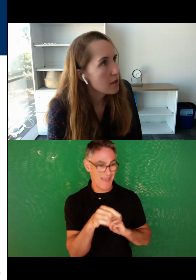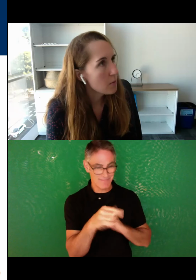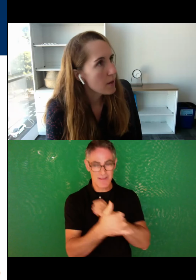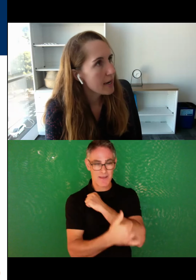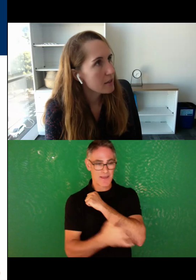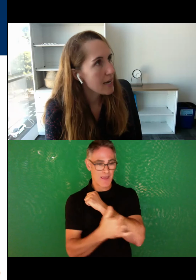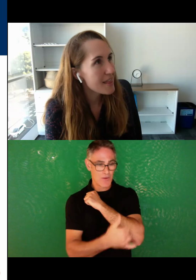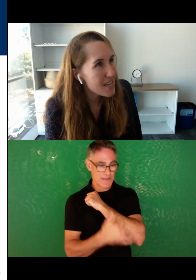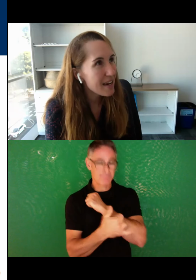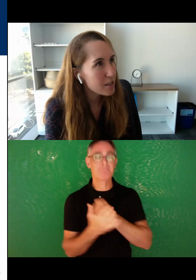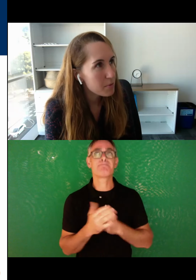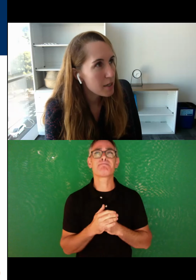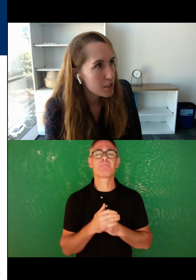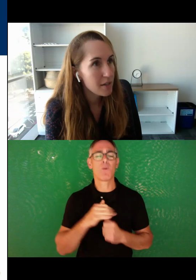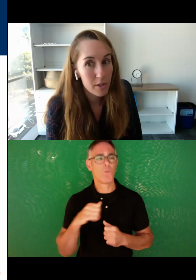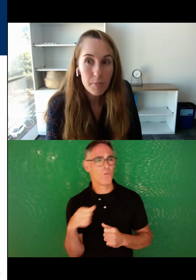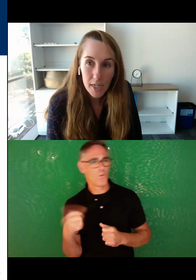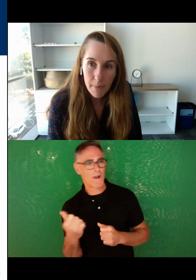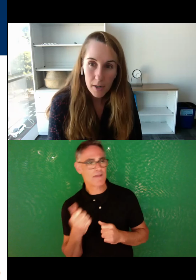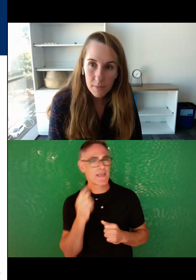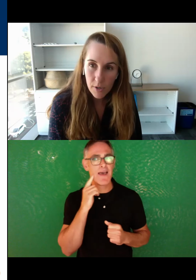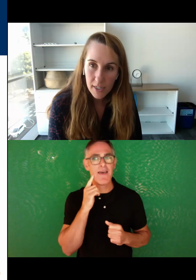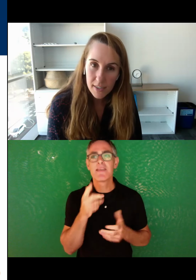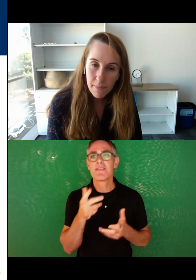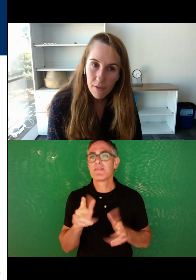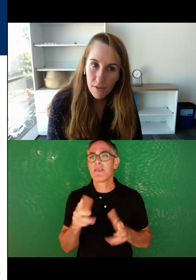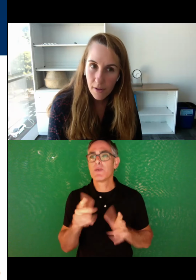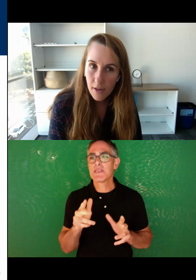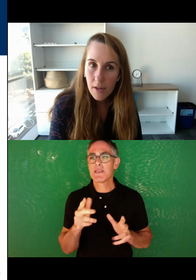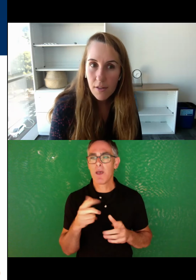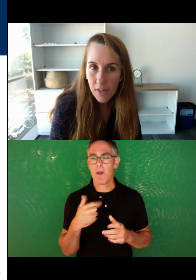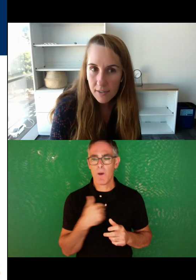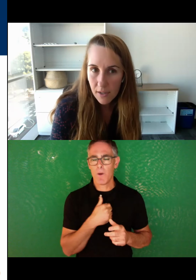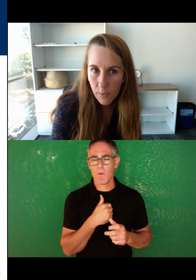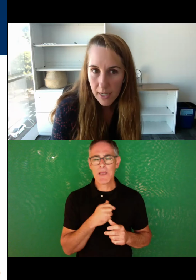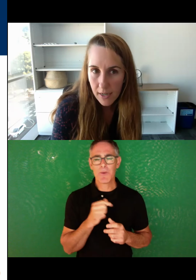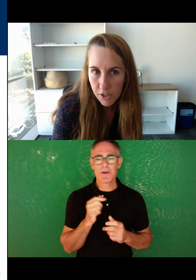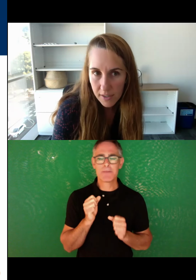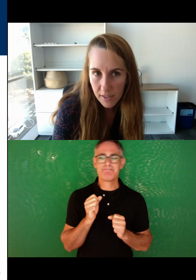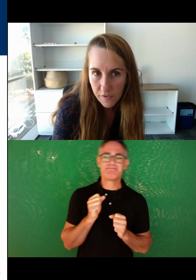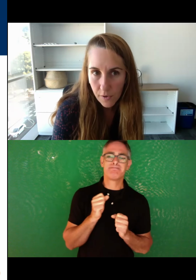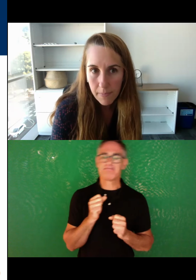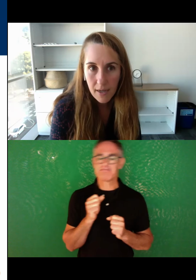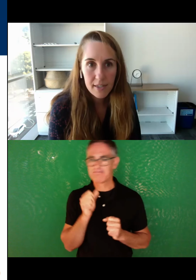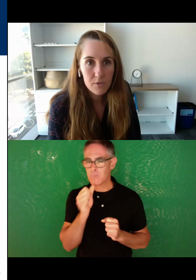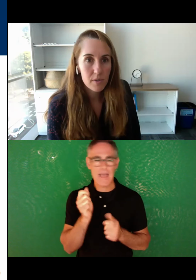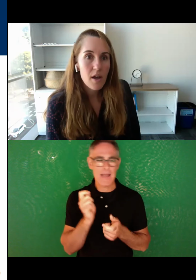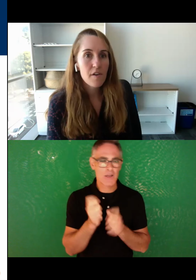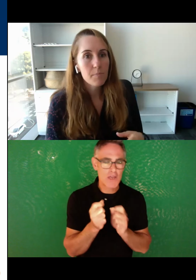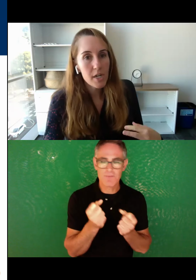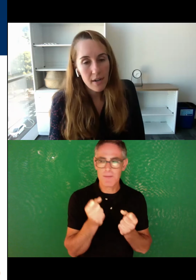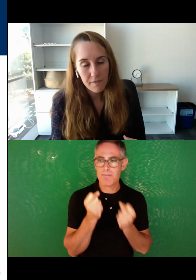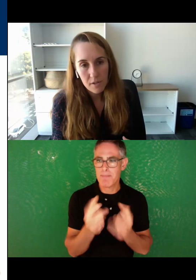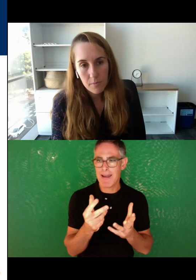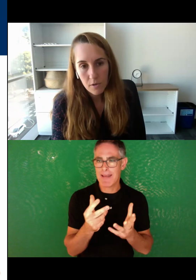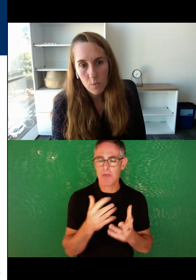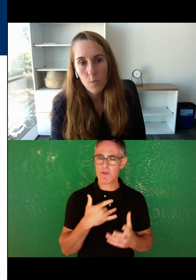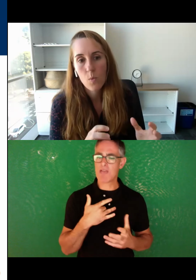and what else? I think that was pretty much it. We were pretty parsimonious about the things that we adjusted for because we felt